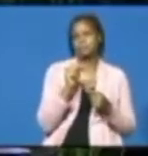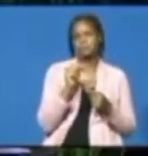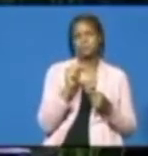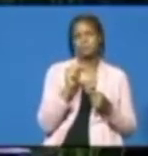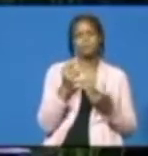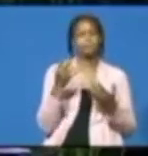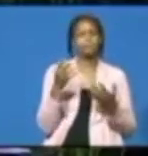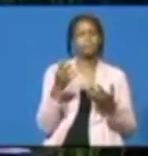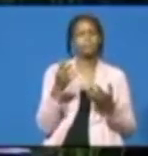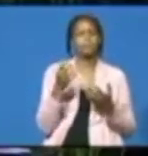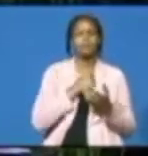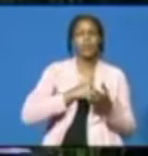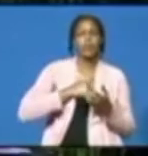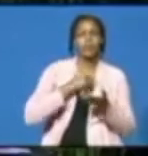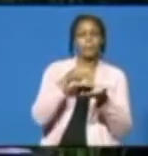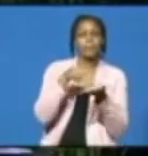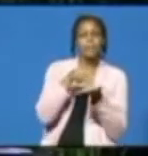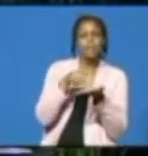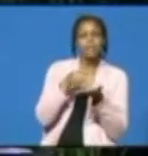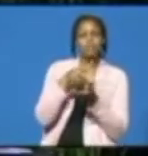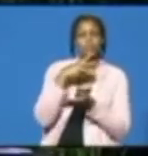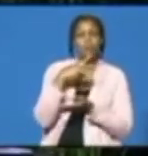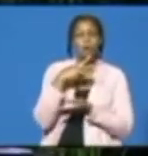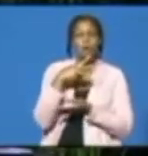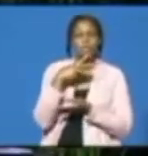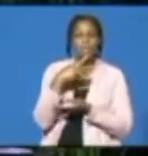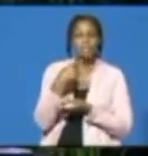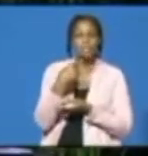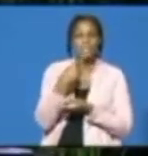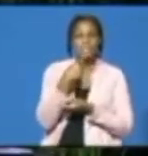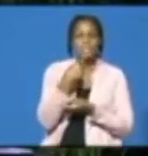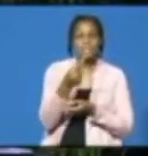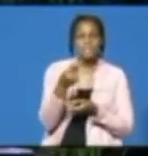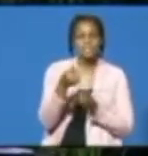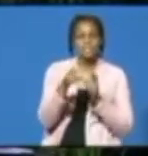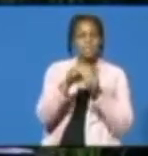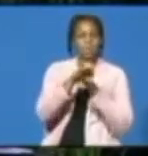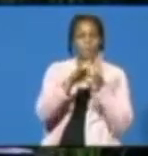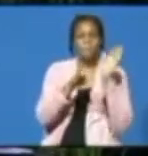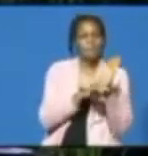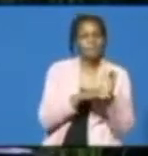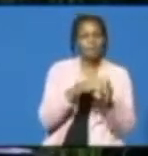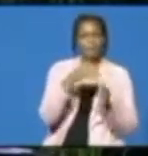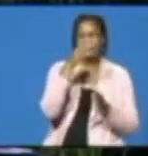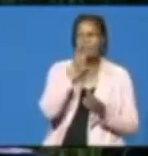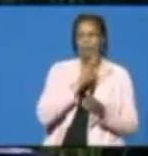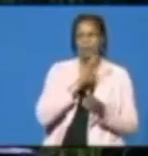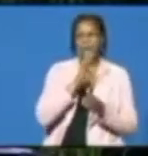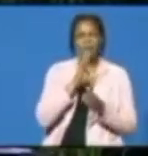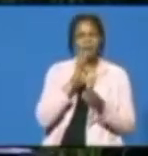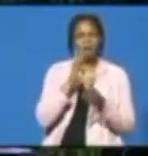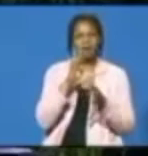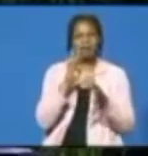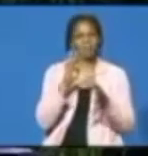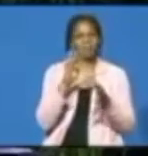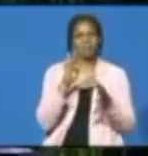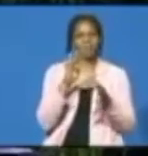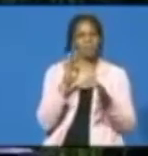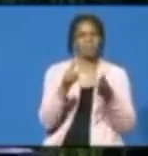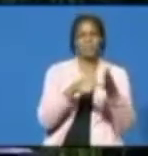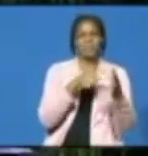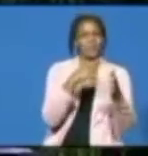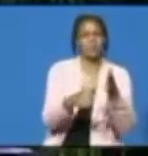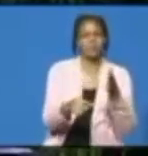poisonous water that tells that the commandments of God are done away with, put